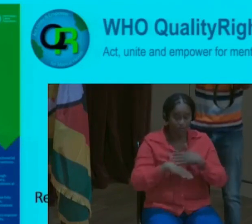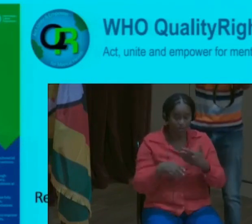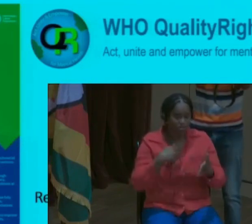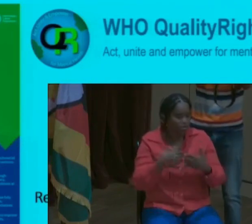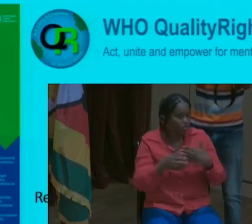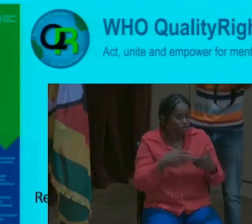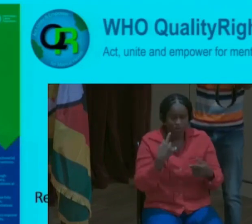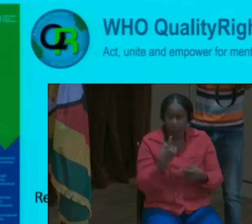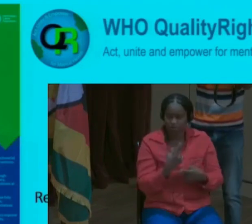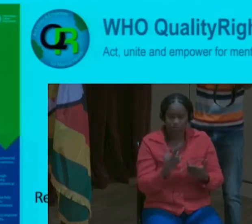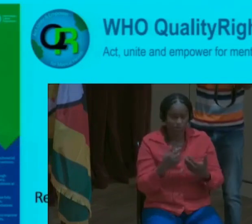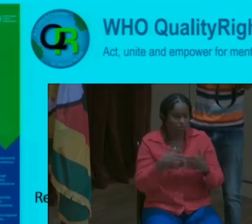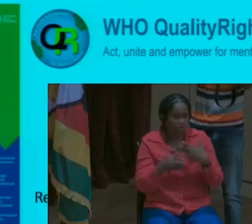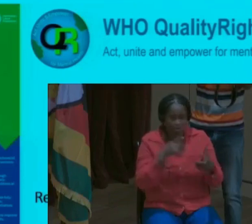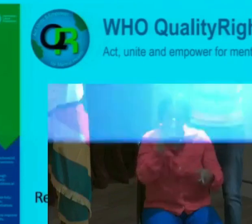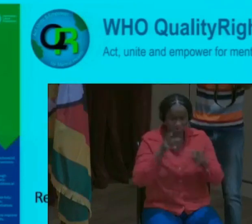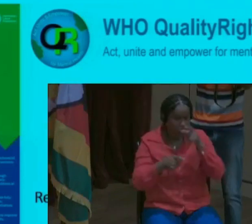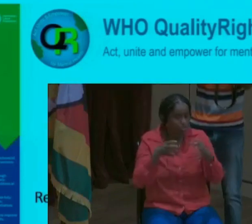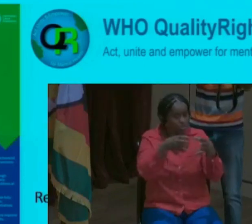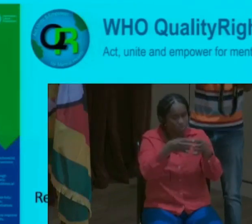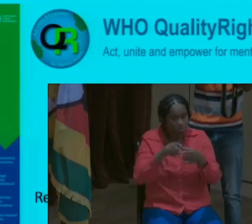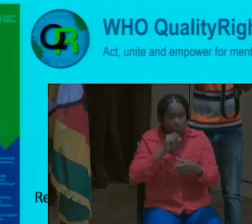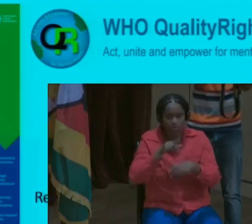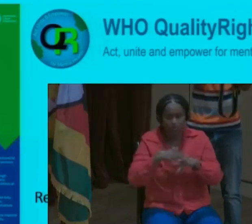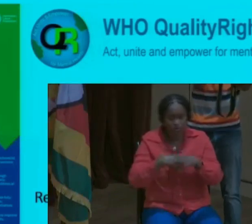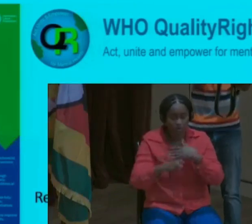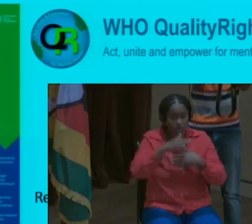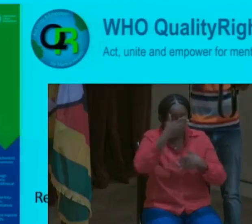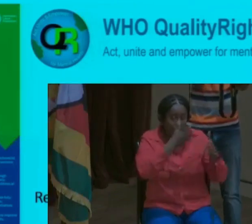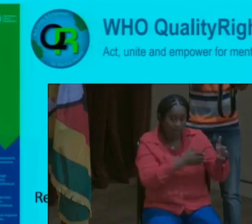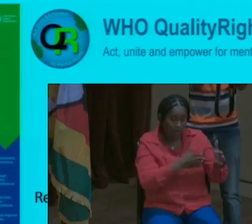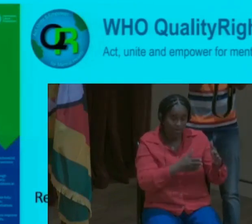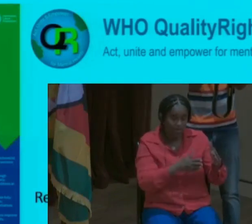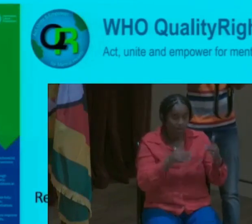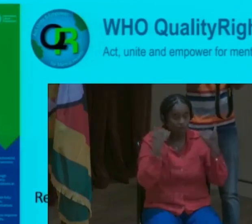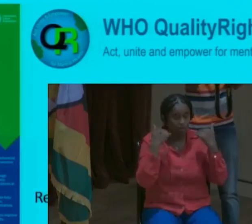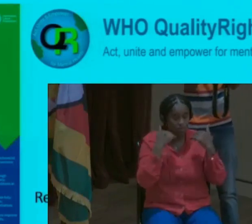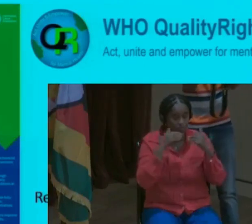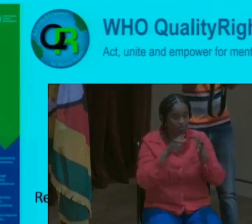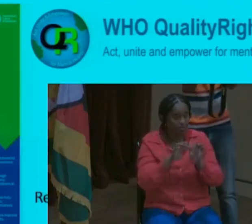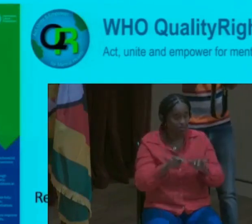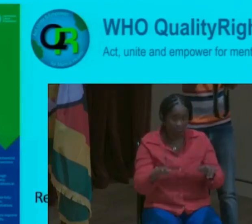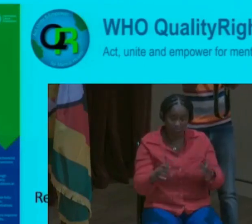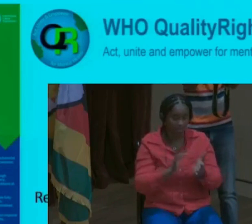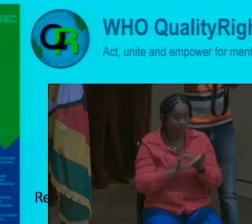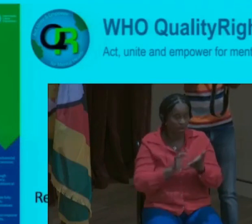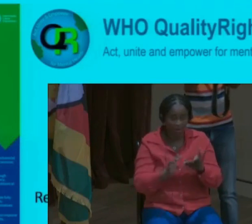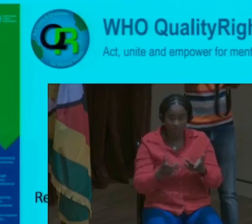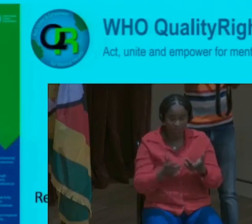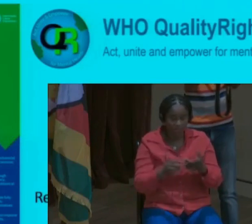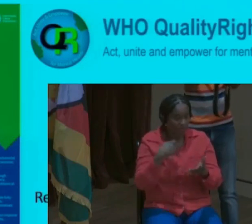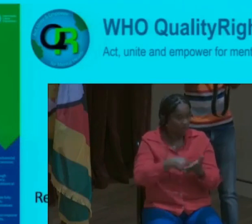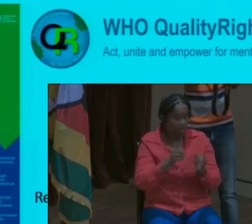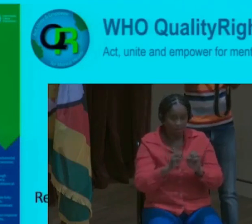community member can do it. The first part of the training is online and free. You just go, you sign in, and you do a little course, 9 or